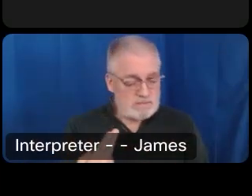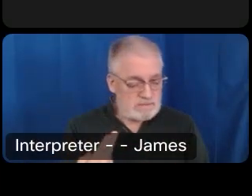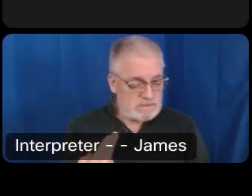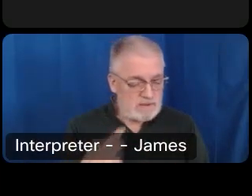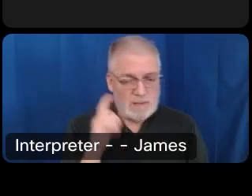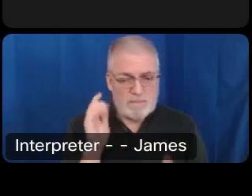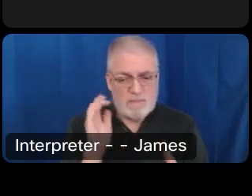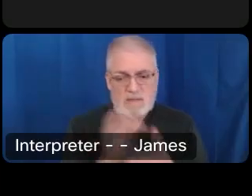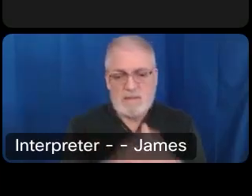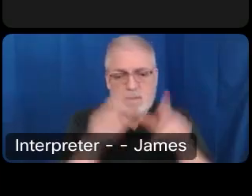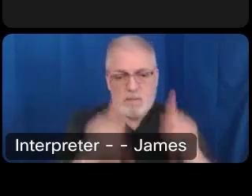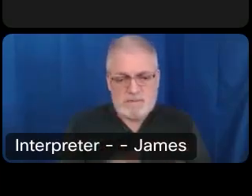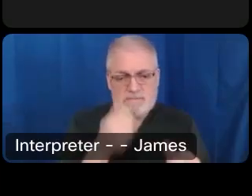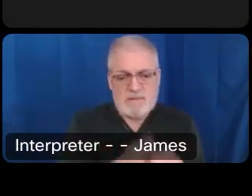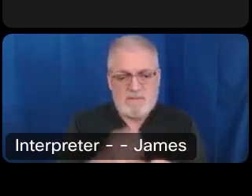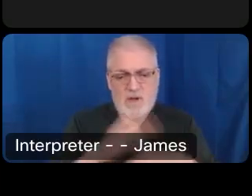who's online.